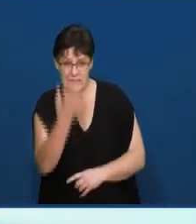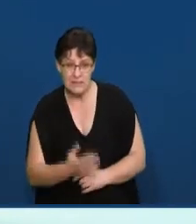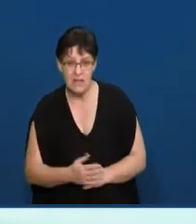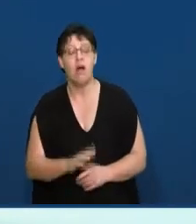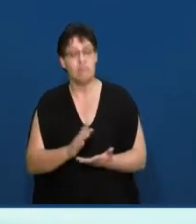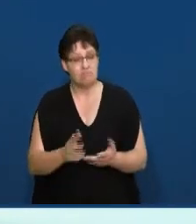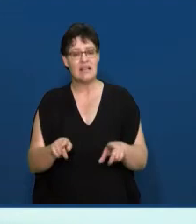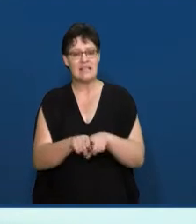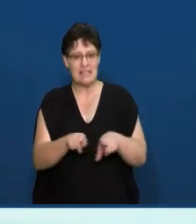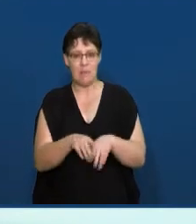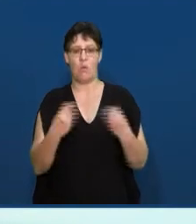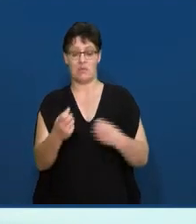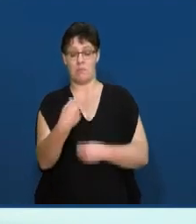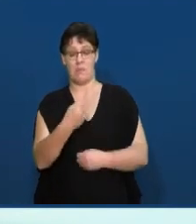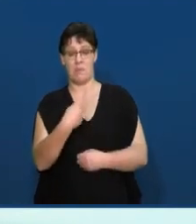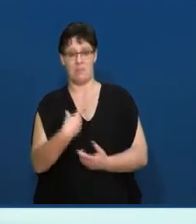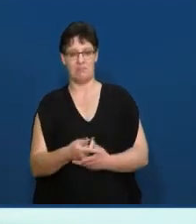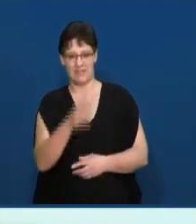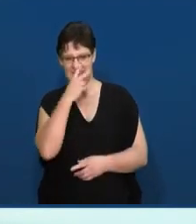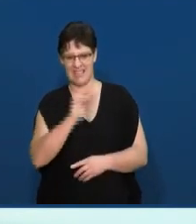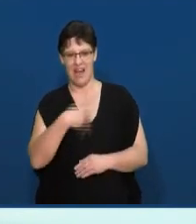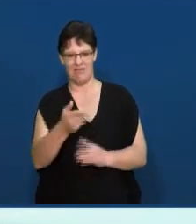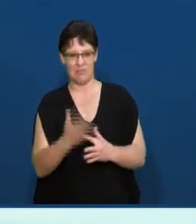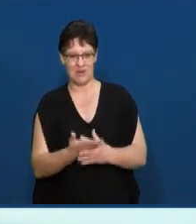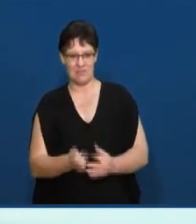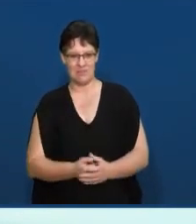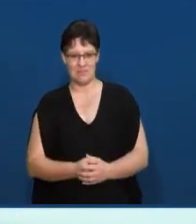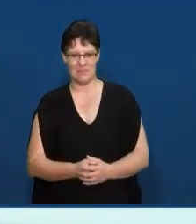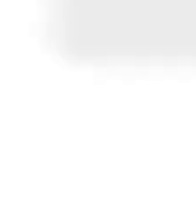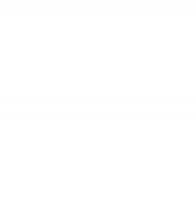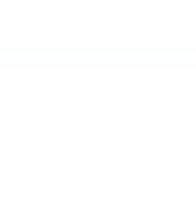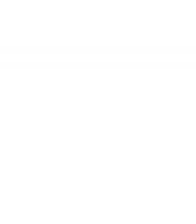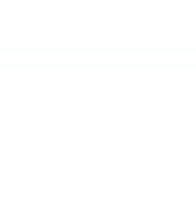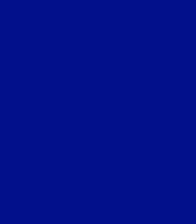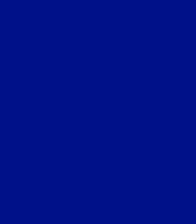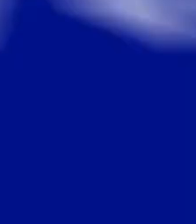platforms, as well as the WhatsApp line. See you straight after this.